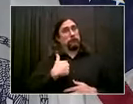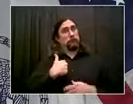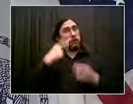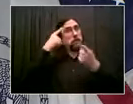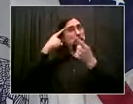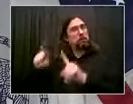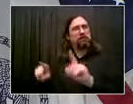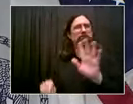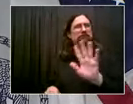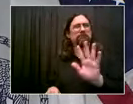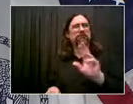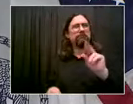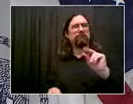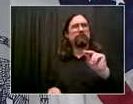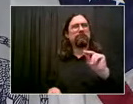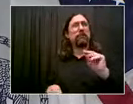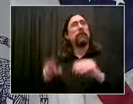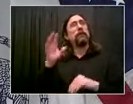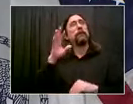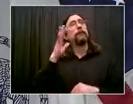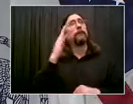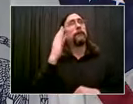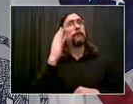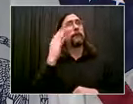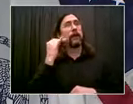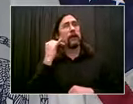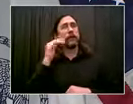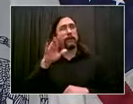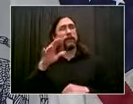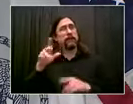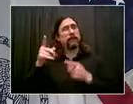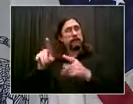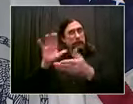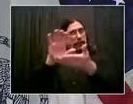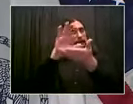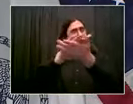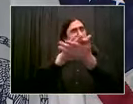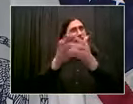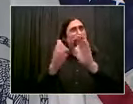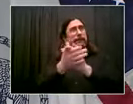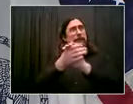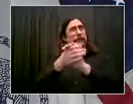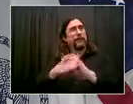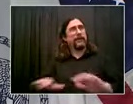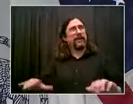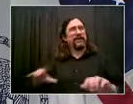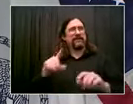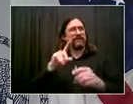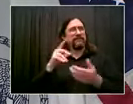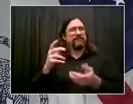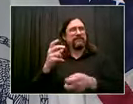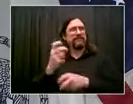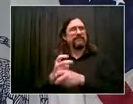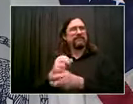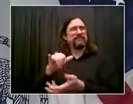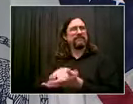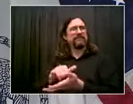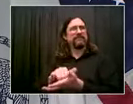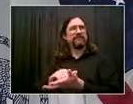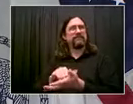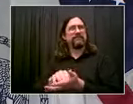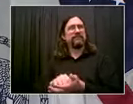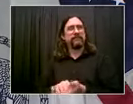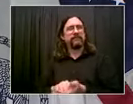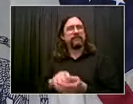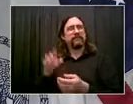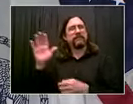does, but I believe that is the way forward. I think the BDS movement works against, by its actions in effect,